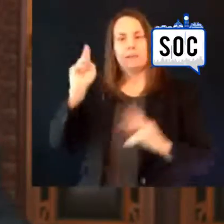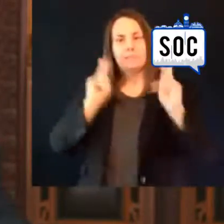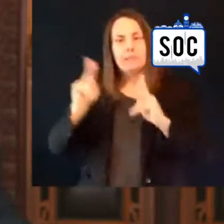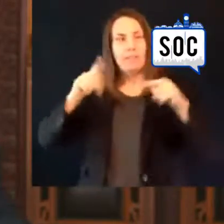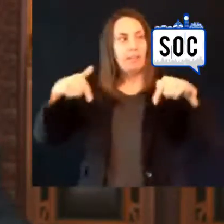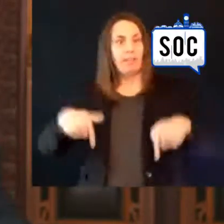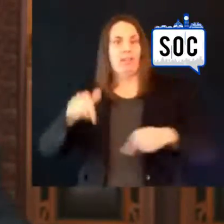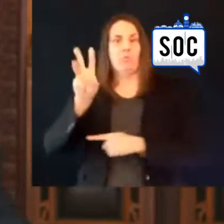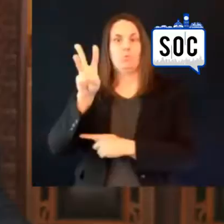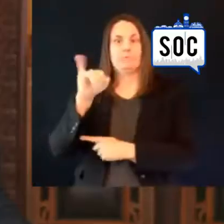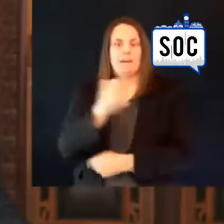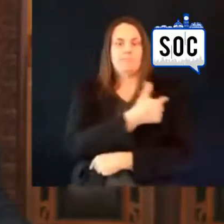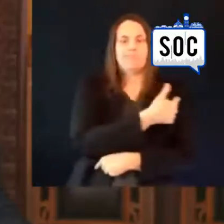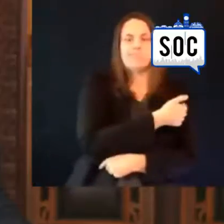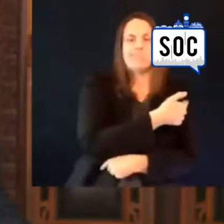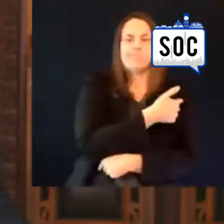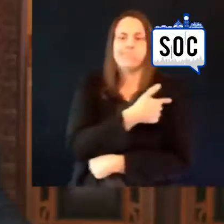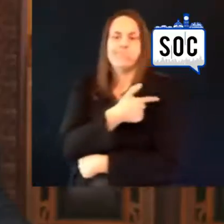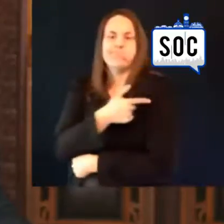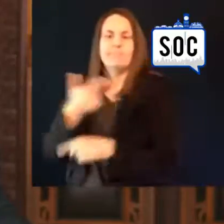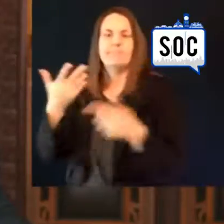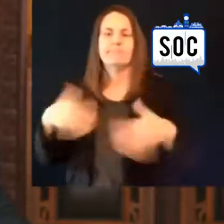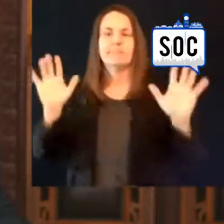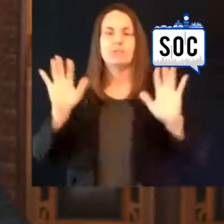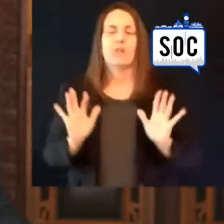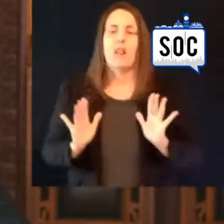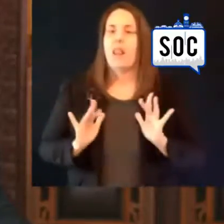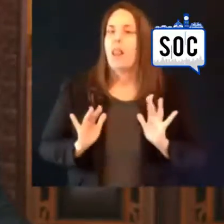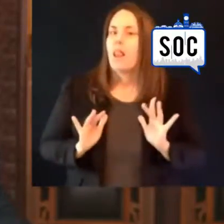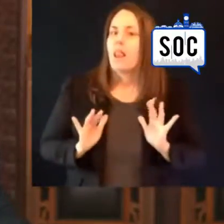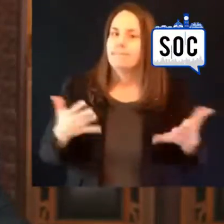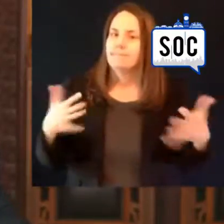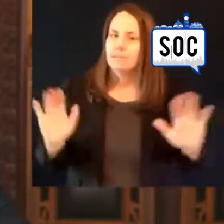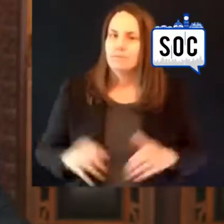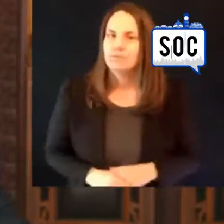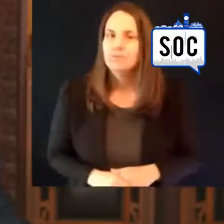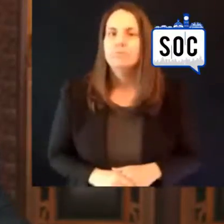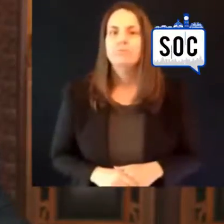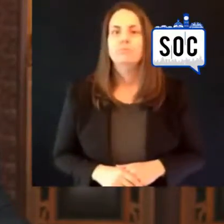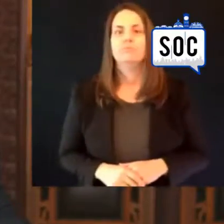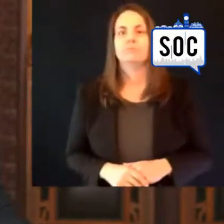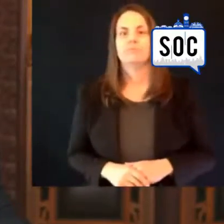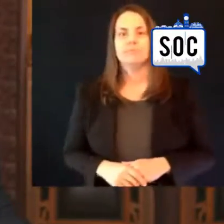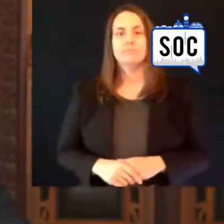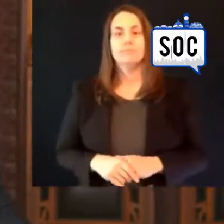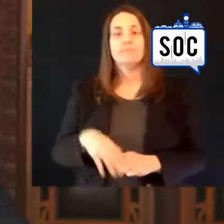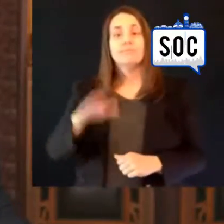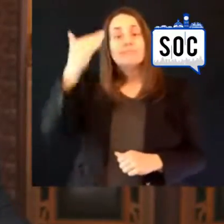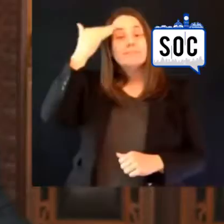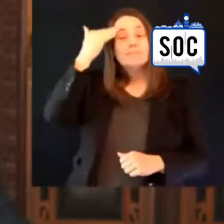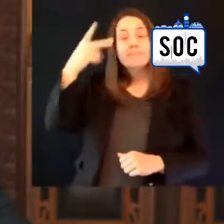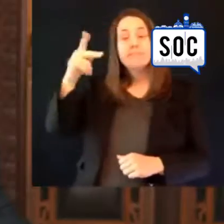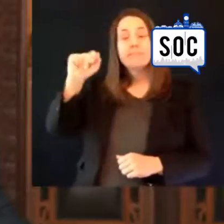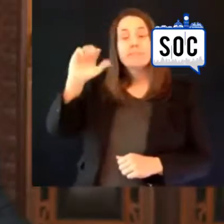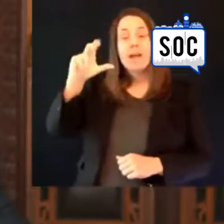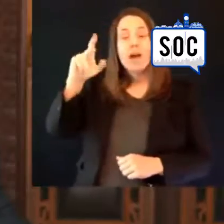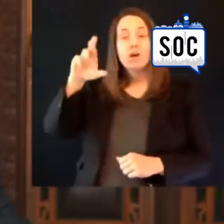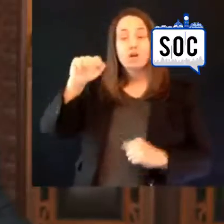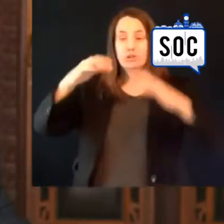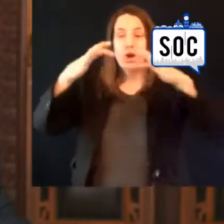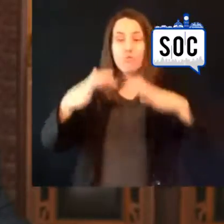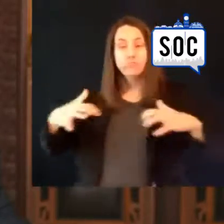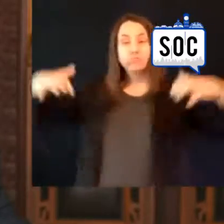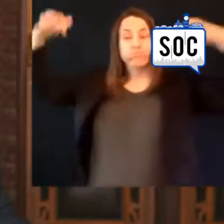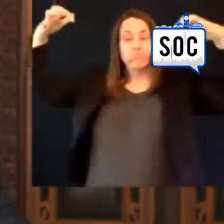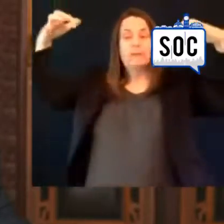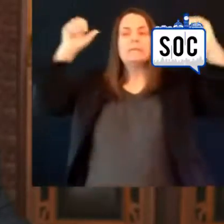could fill Lambeau Field about 12 times over, and I couldn't be prouder of Wisconsinites. The community